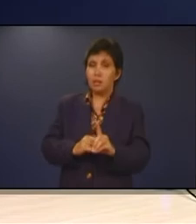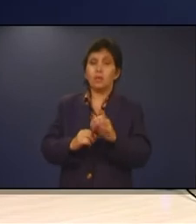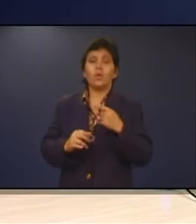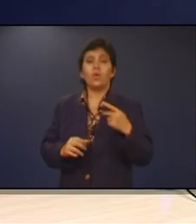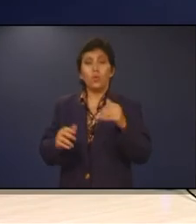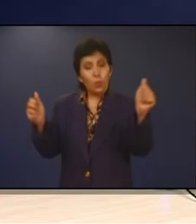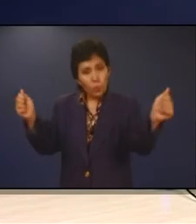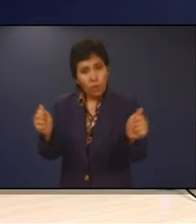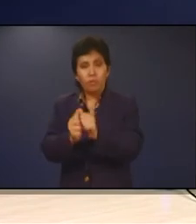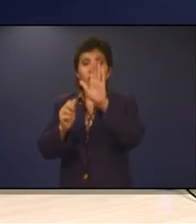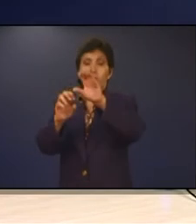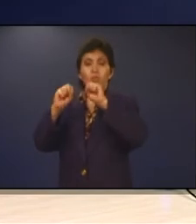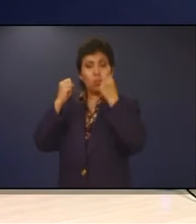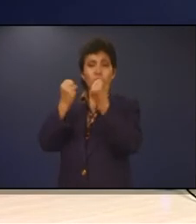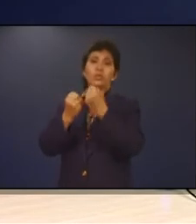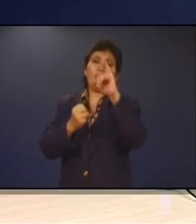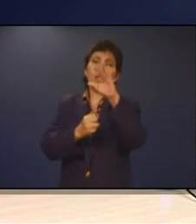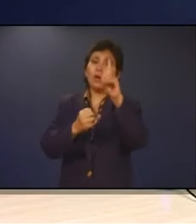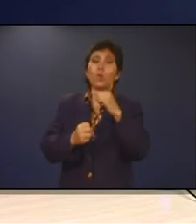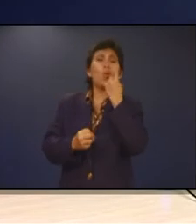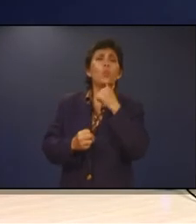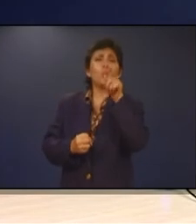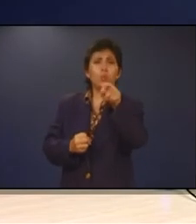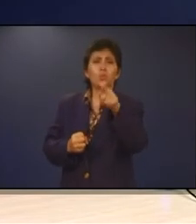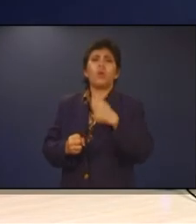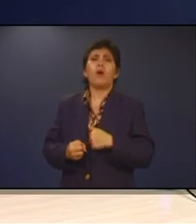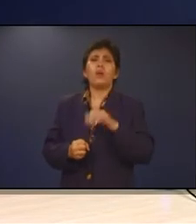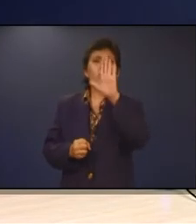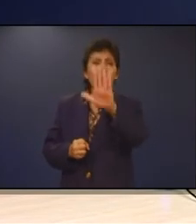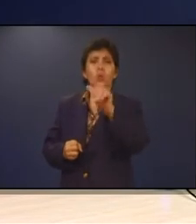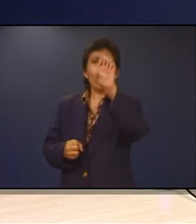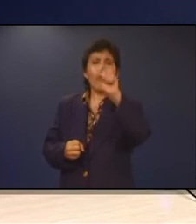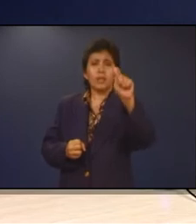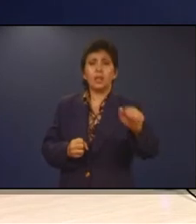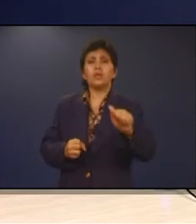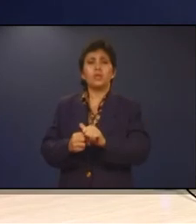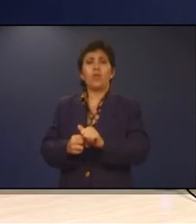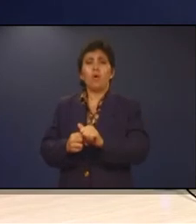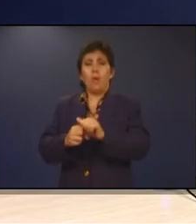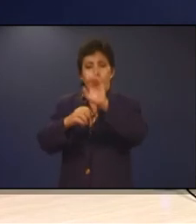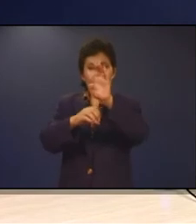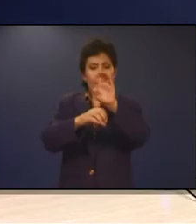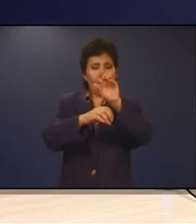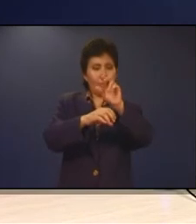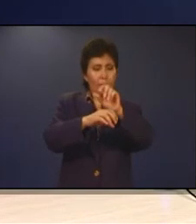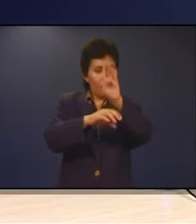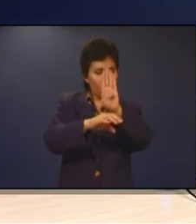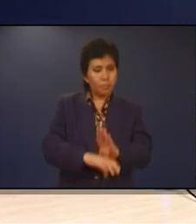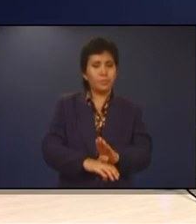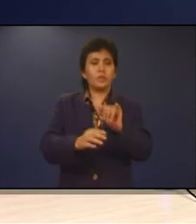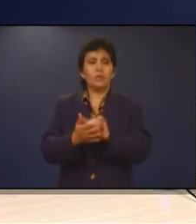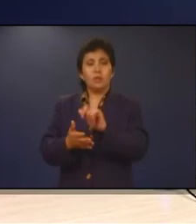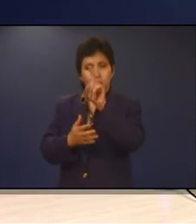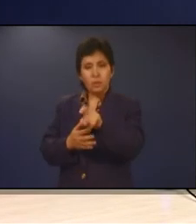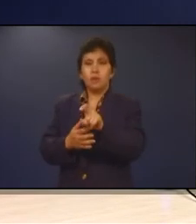mediating them. Now, with your social identity, who you are, your ethnic and your racial identity,